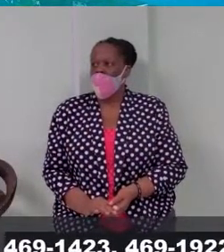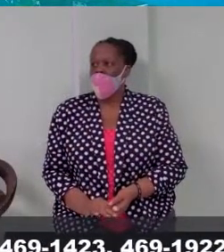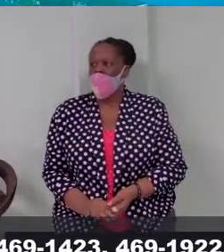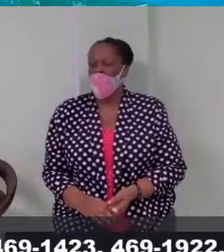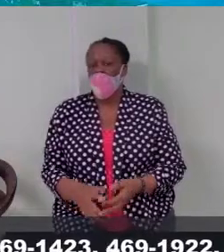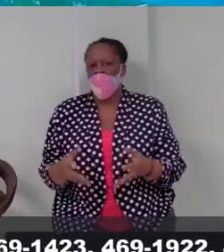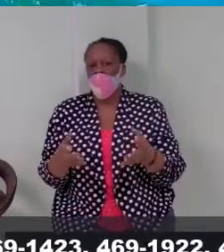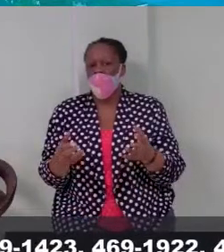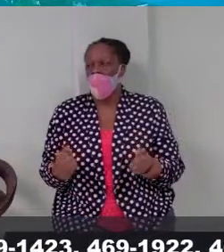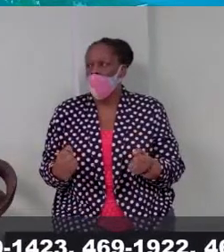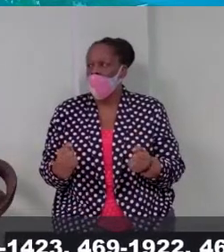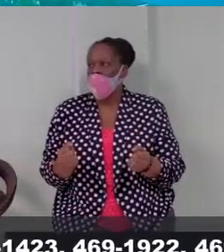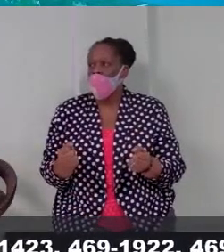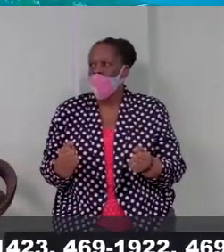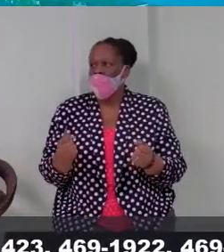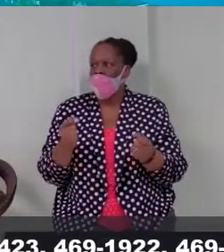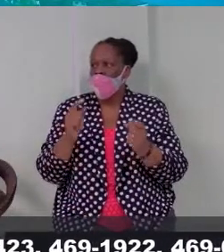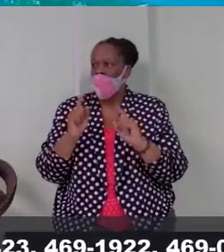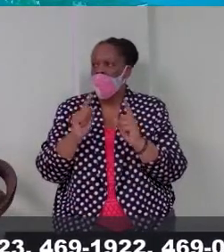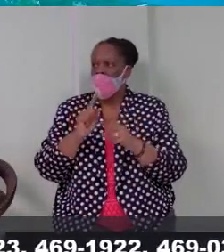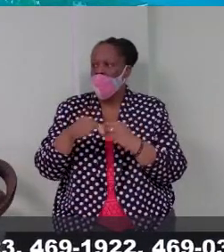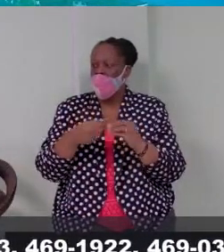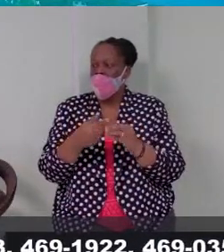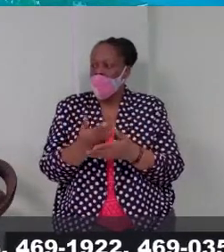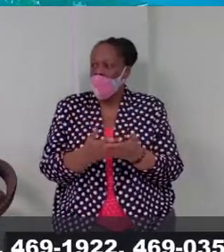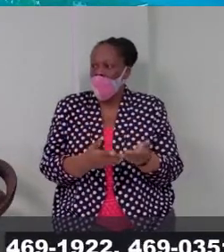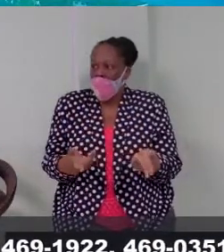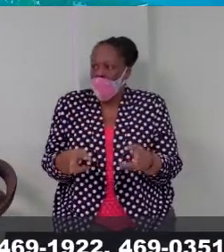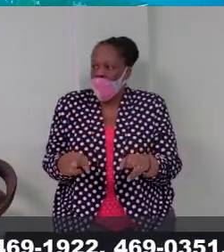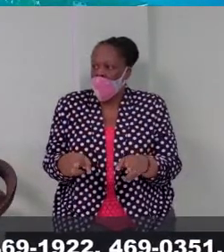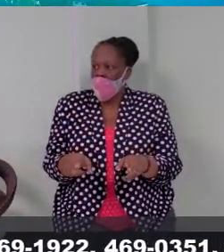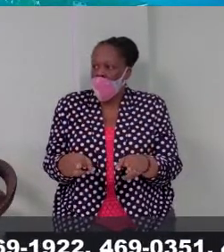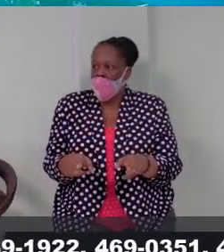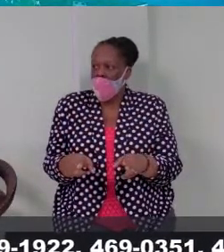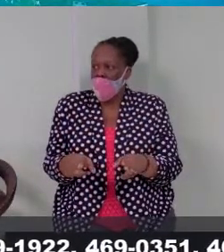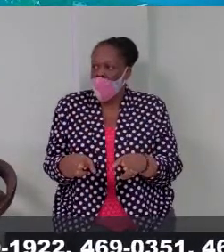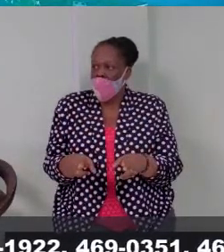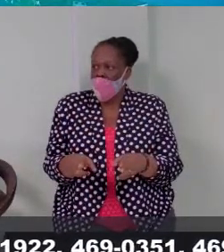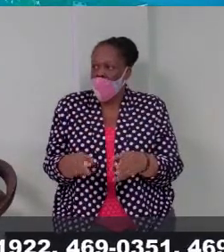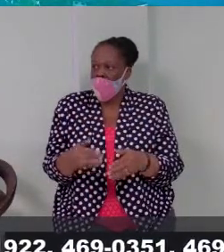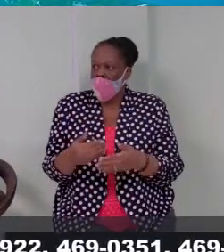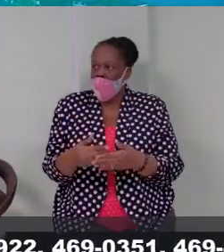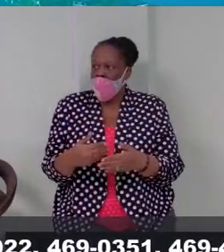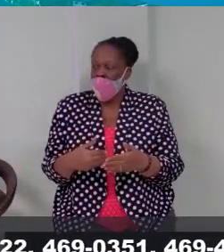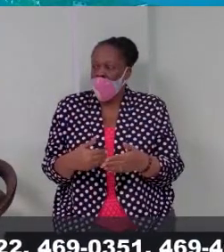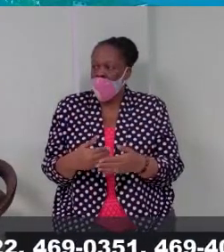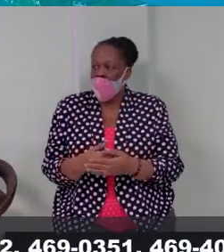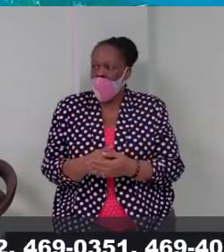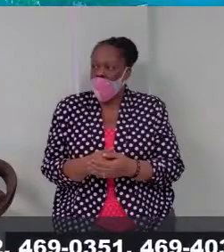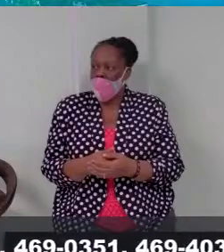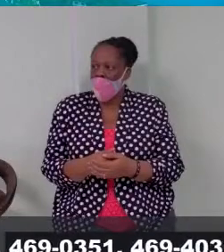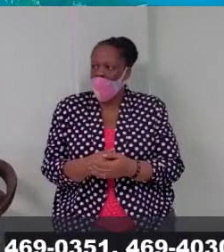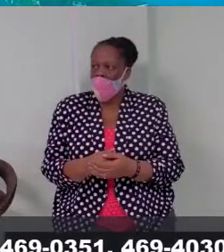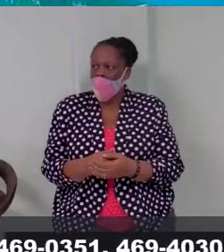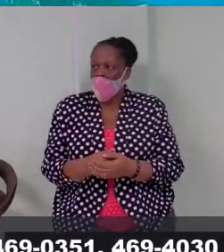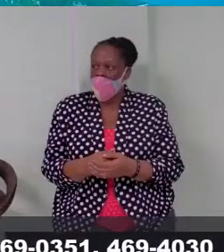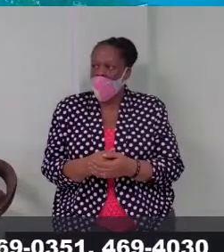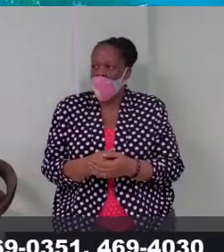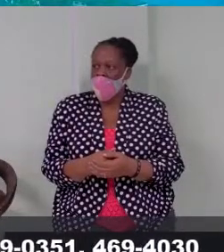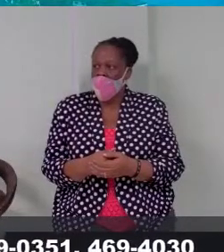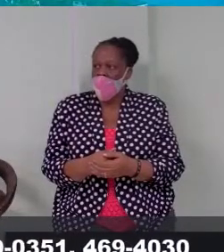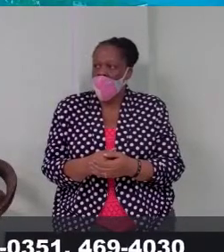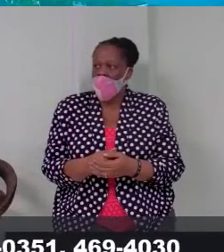touch on an incident that occurred recently, and again, this follow on from what Dr. Wilkinson would have mentioned,